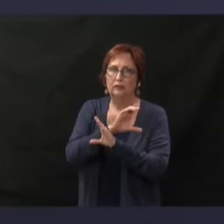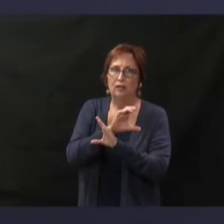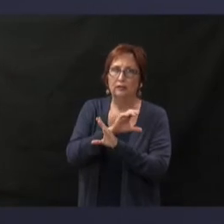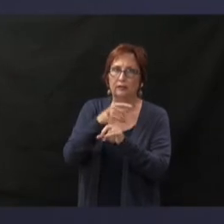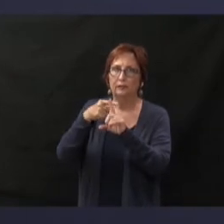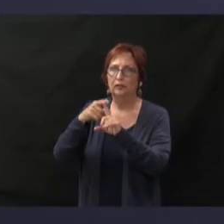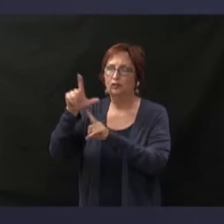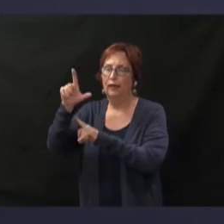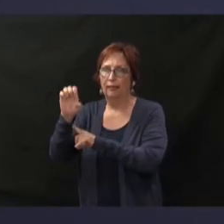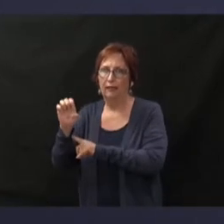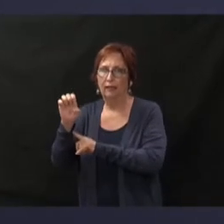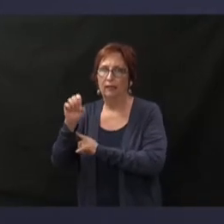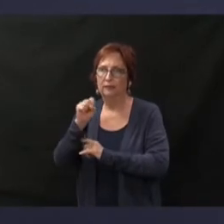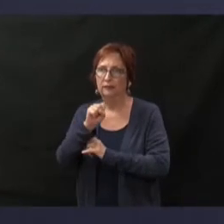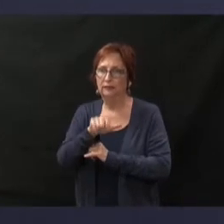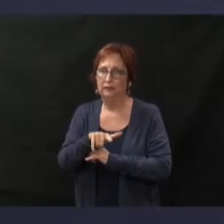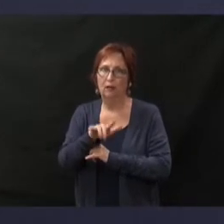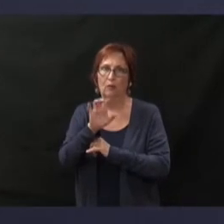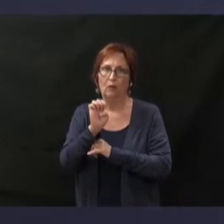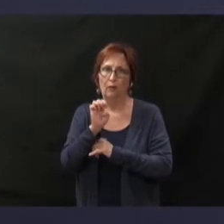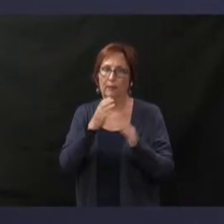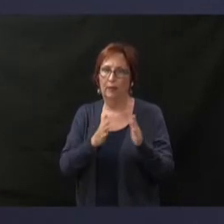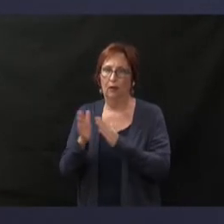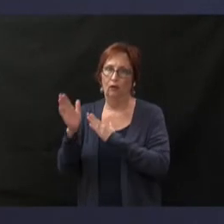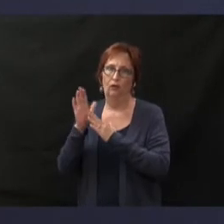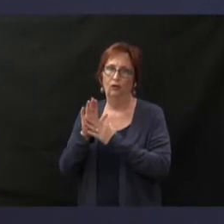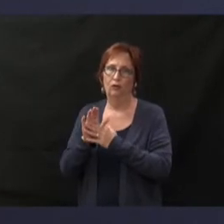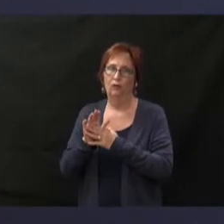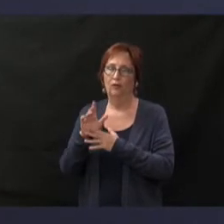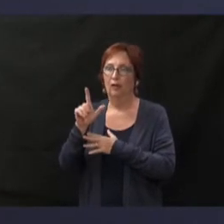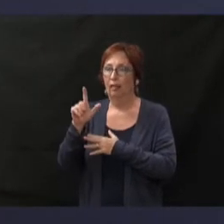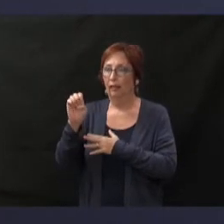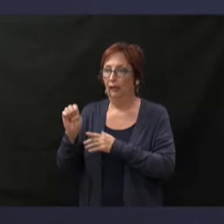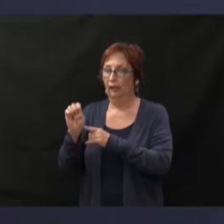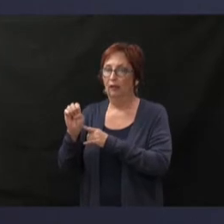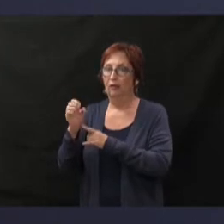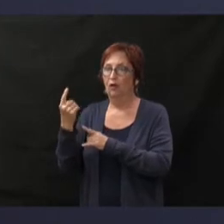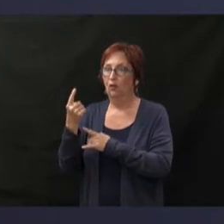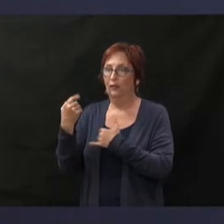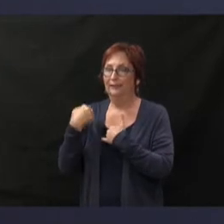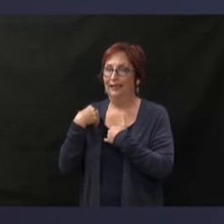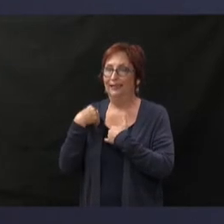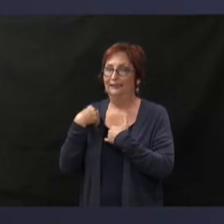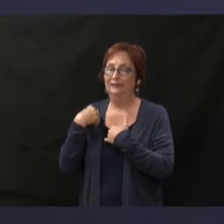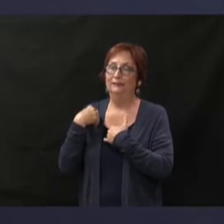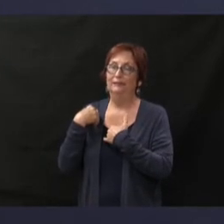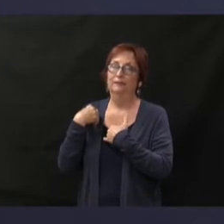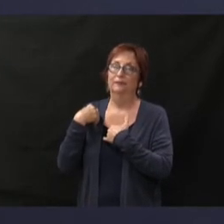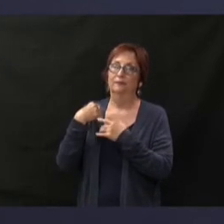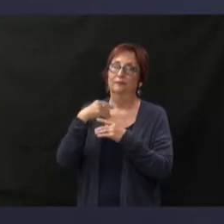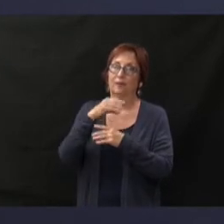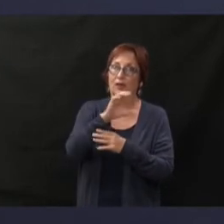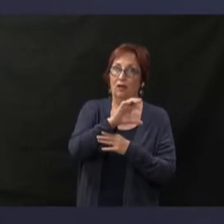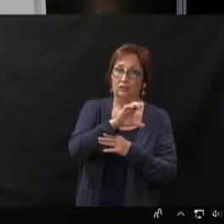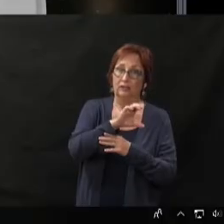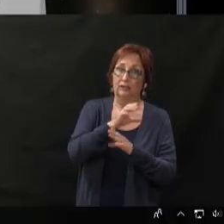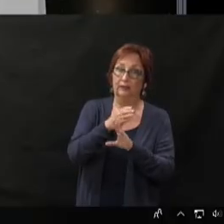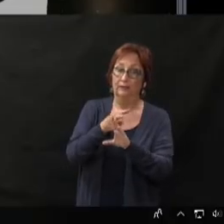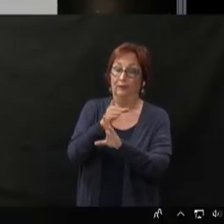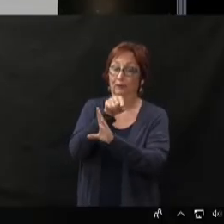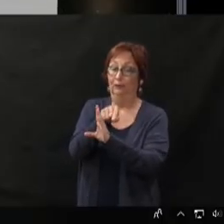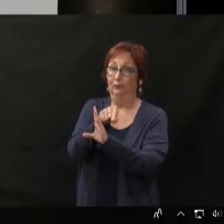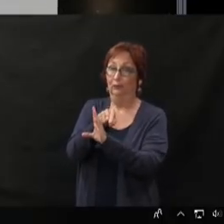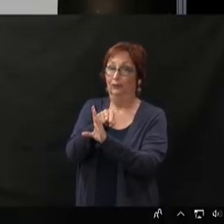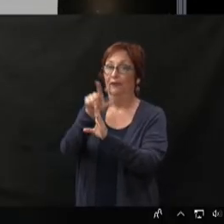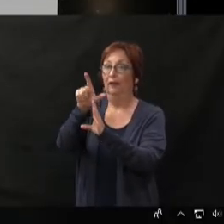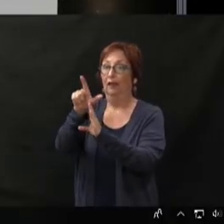pattern. Okay, how it always has, ends in an E, has a consonant and an L and an E. And then it's going to be at the